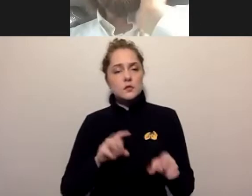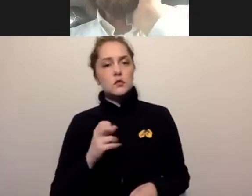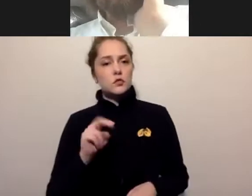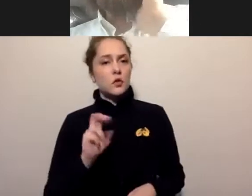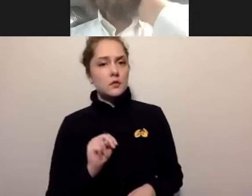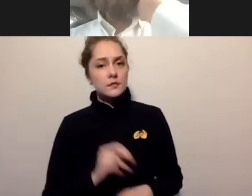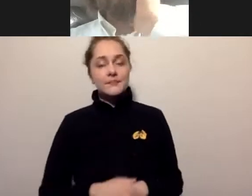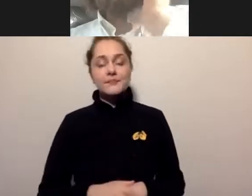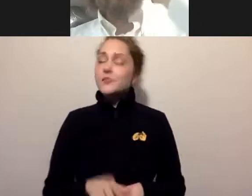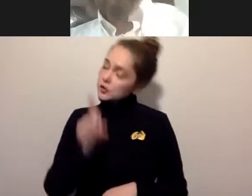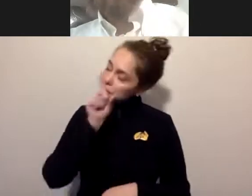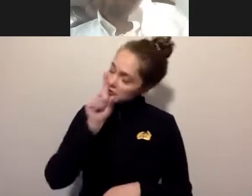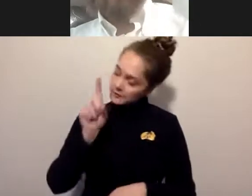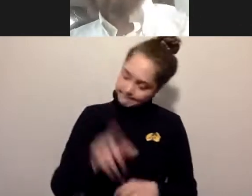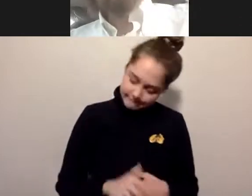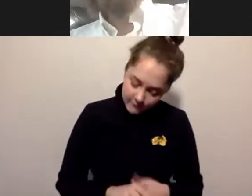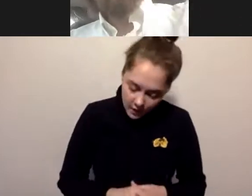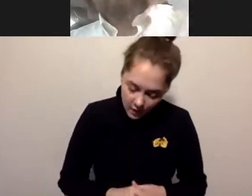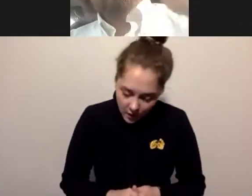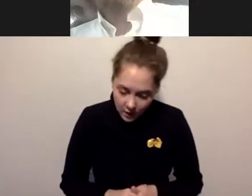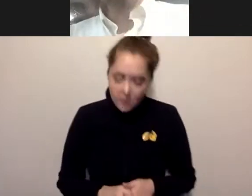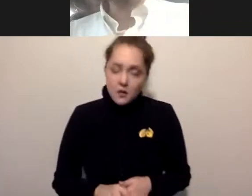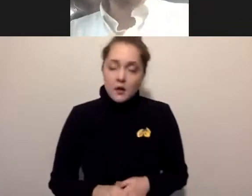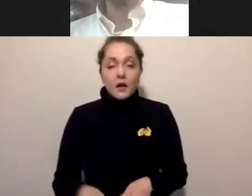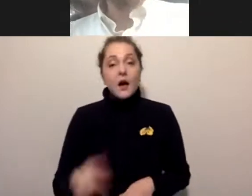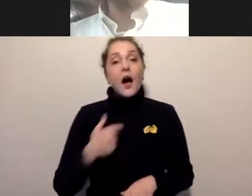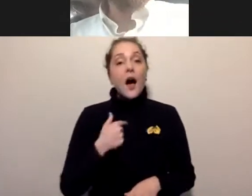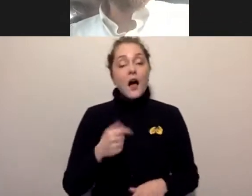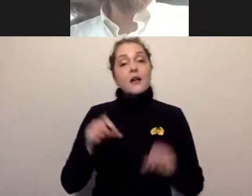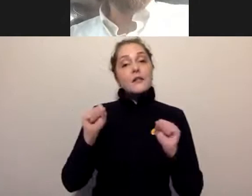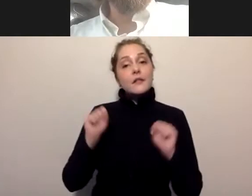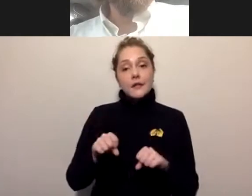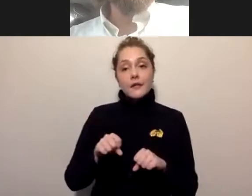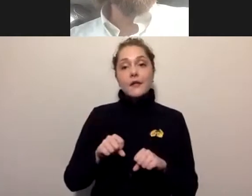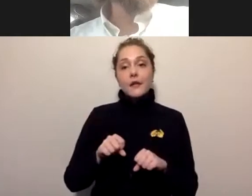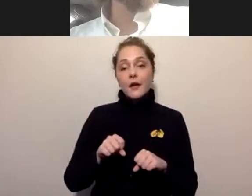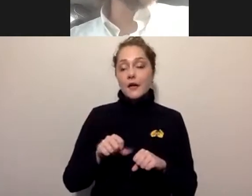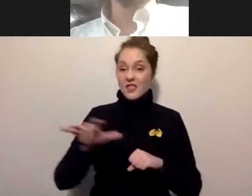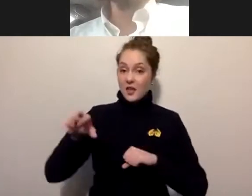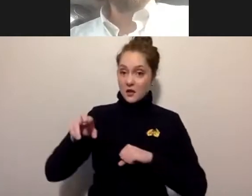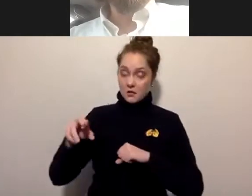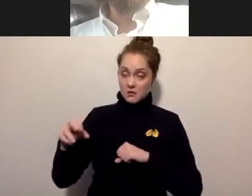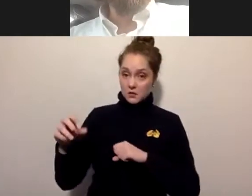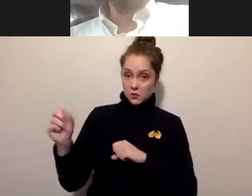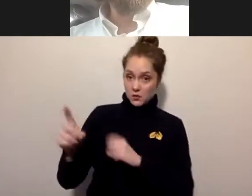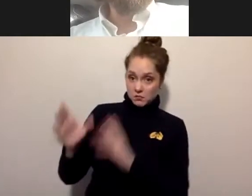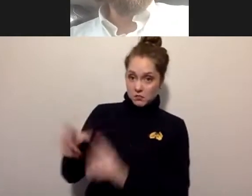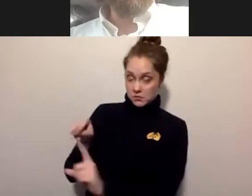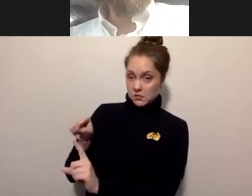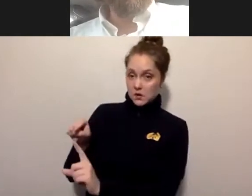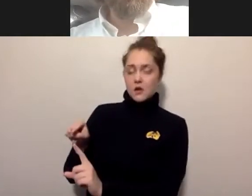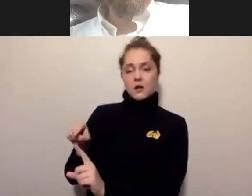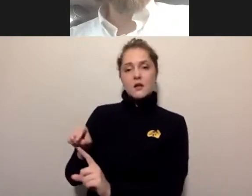Sure. Well, I can certainly refer the questioner to